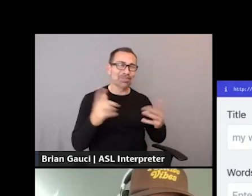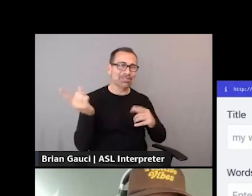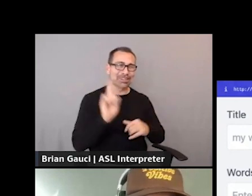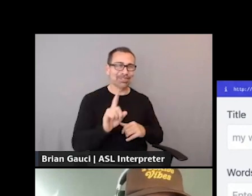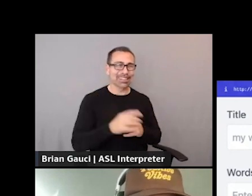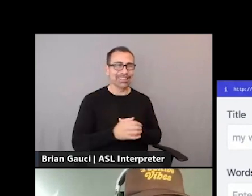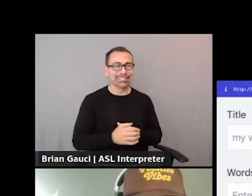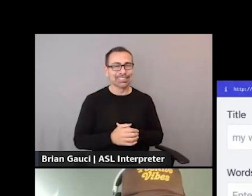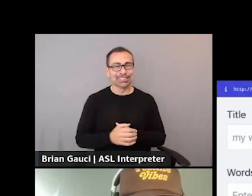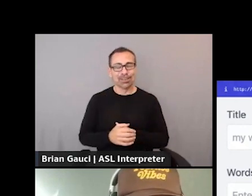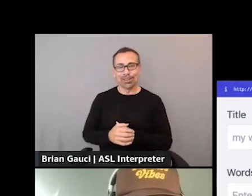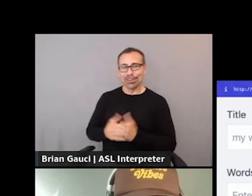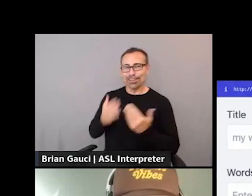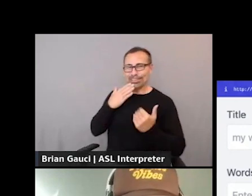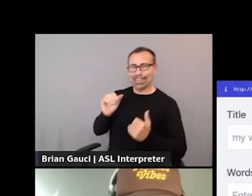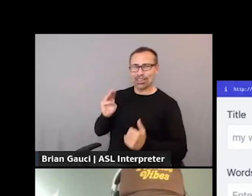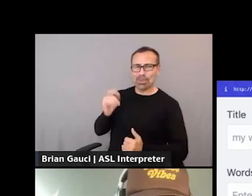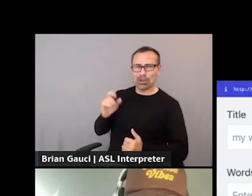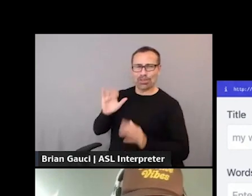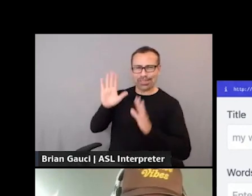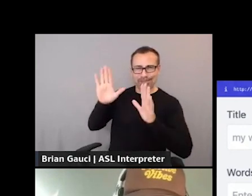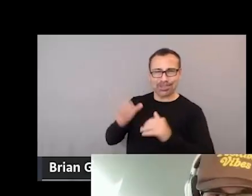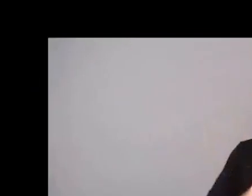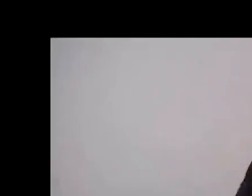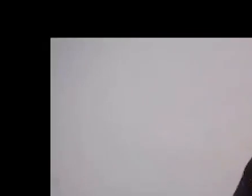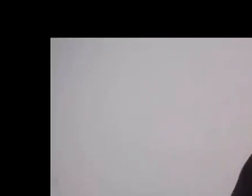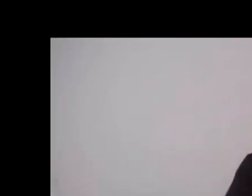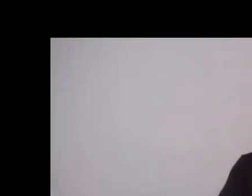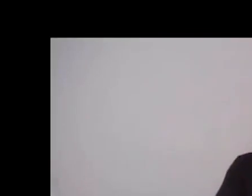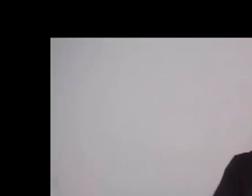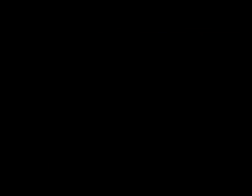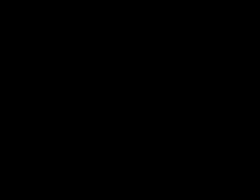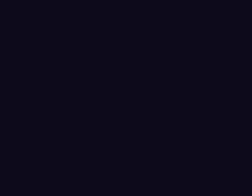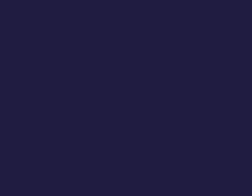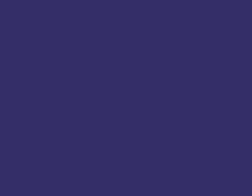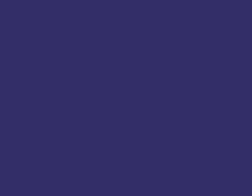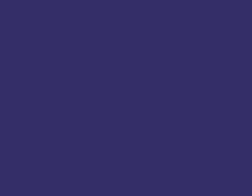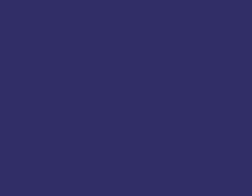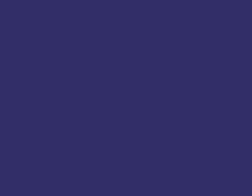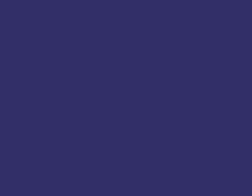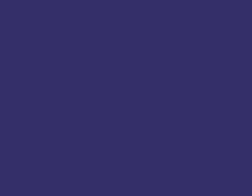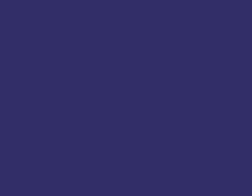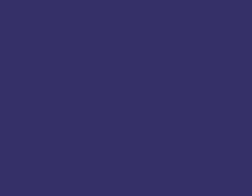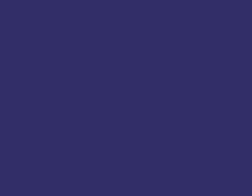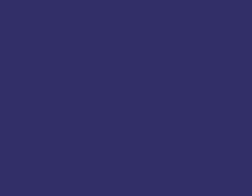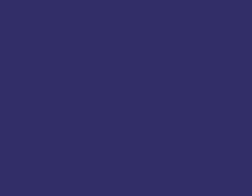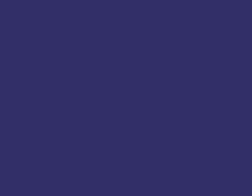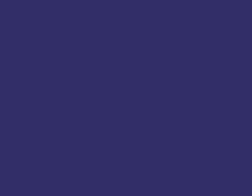That was great. Oh, for sure. Thanks for having me. We will.